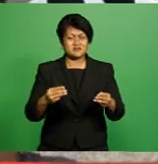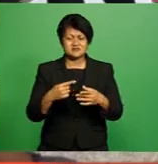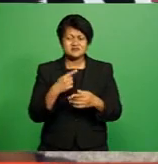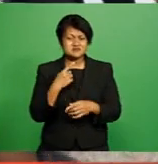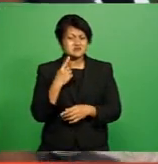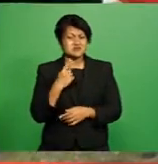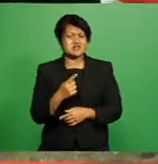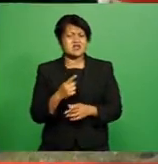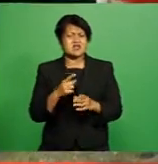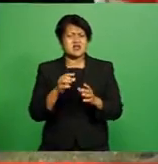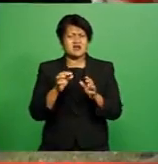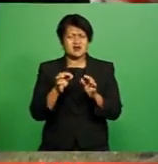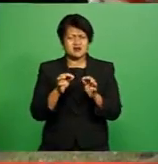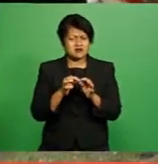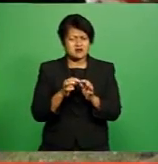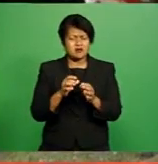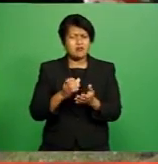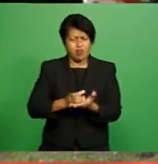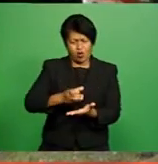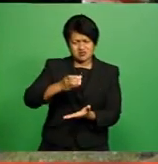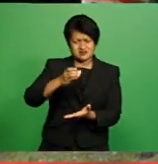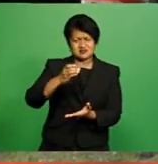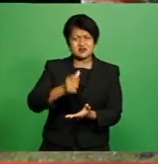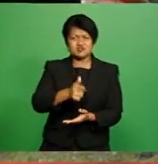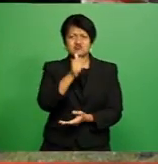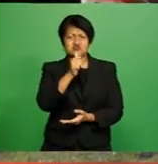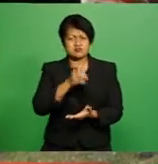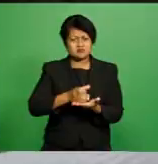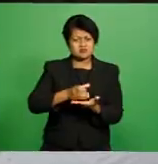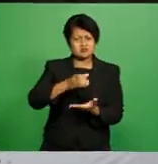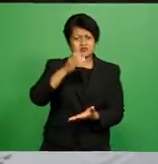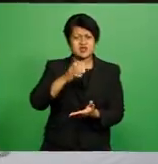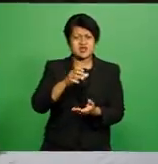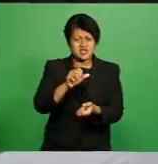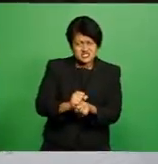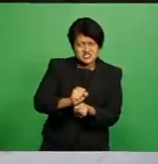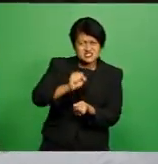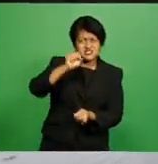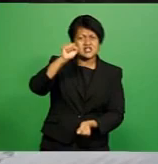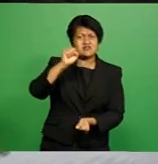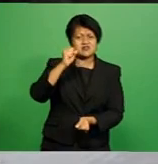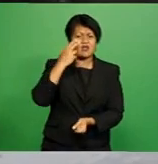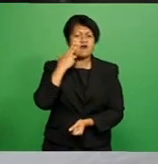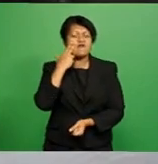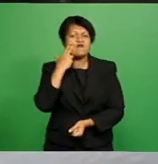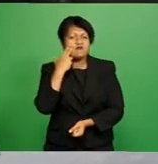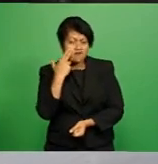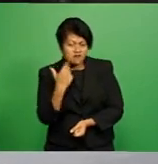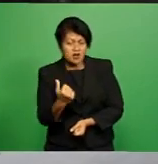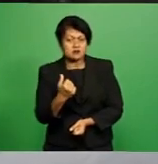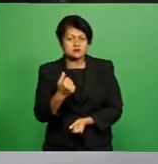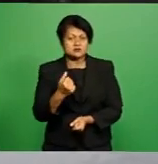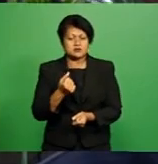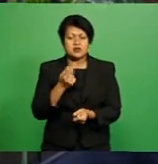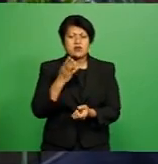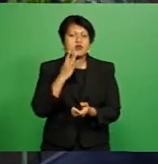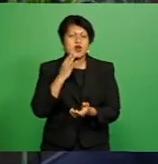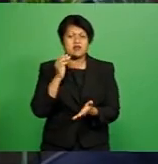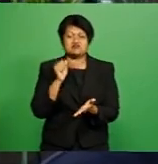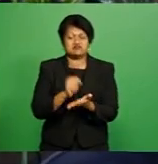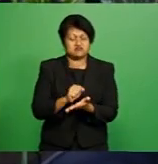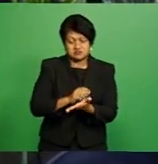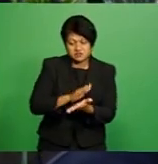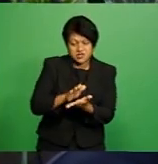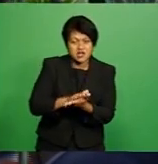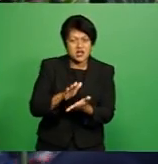beer bottles, cans, plastic bottles and a bag full of certificates were found during a major cleanup of the creek. What was the